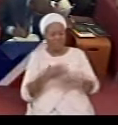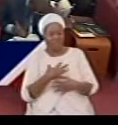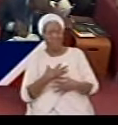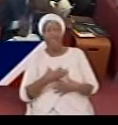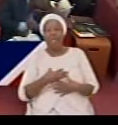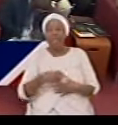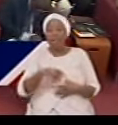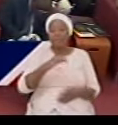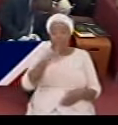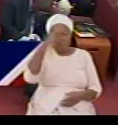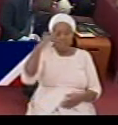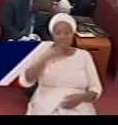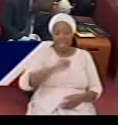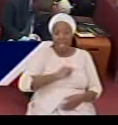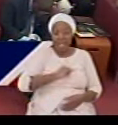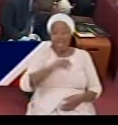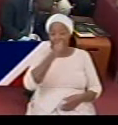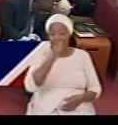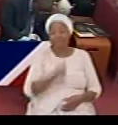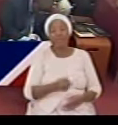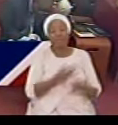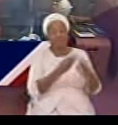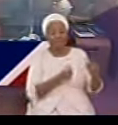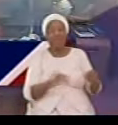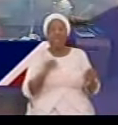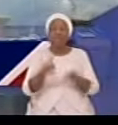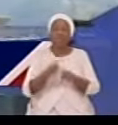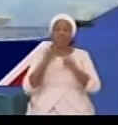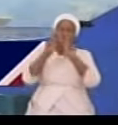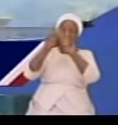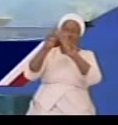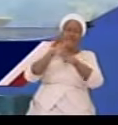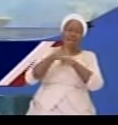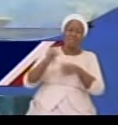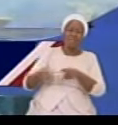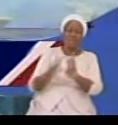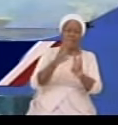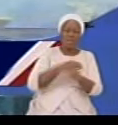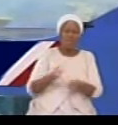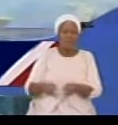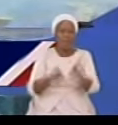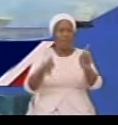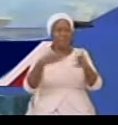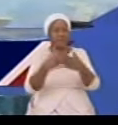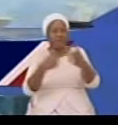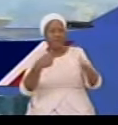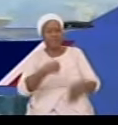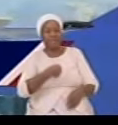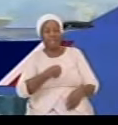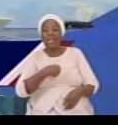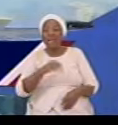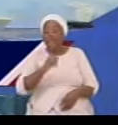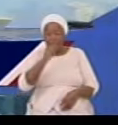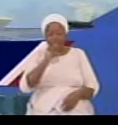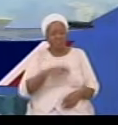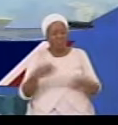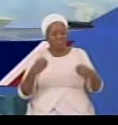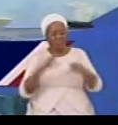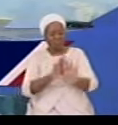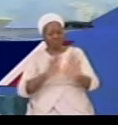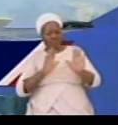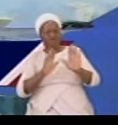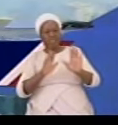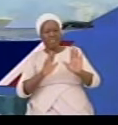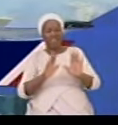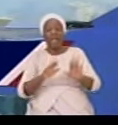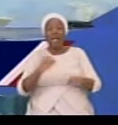settled. As I look at the way and the path before me, I'm not fretting and